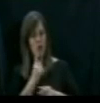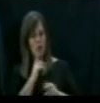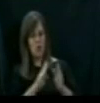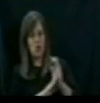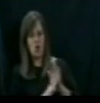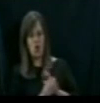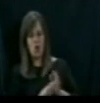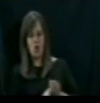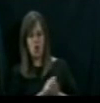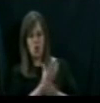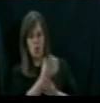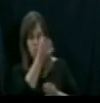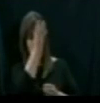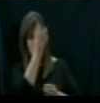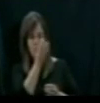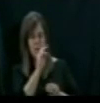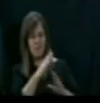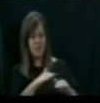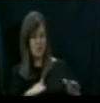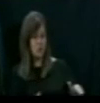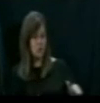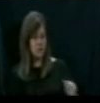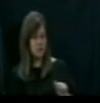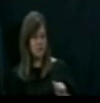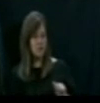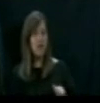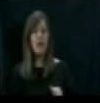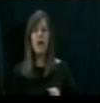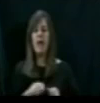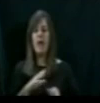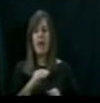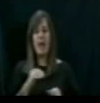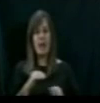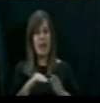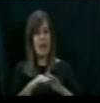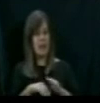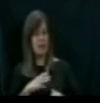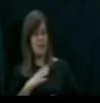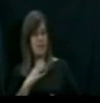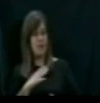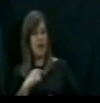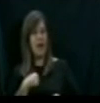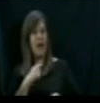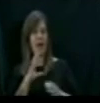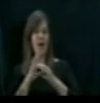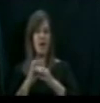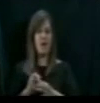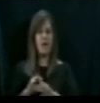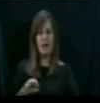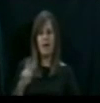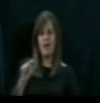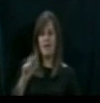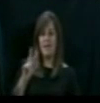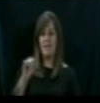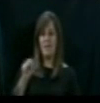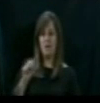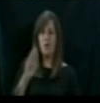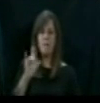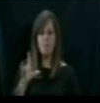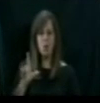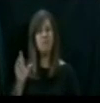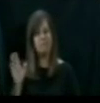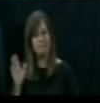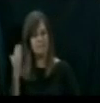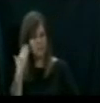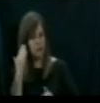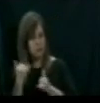content comprehension of children. In less polite company, I refer to TVOS as bull, and you know how that ends. But